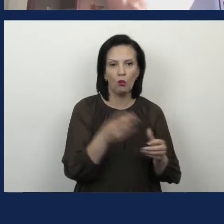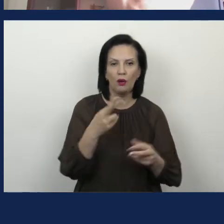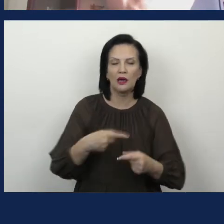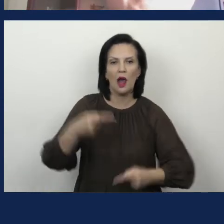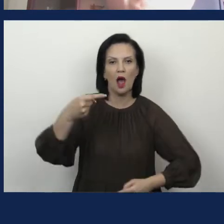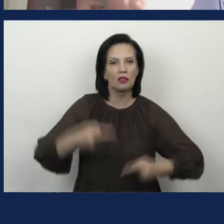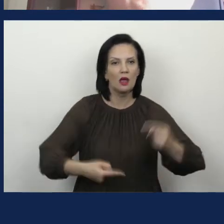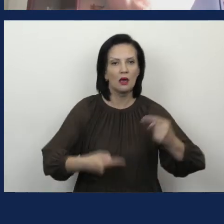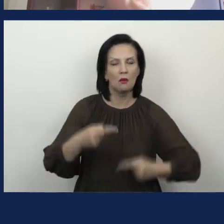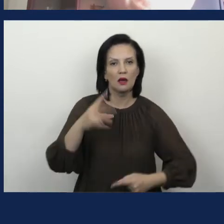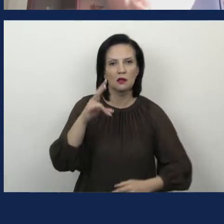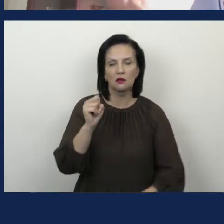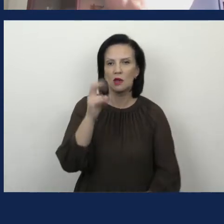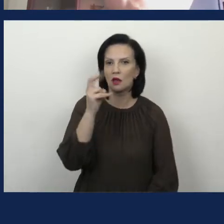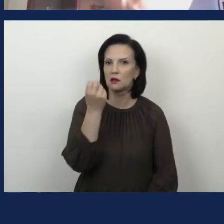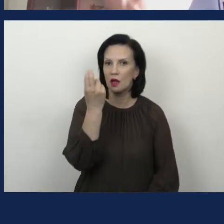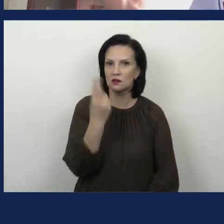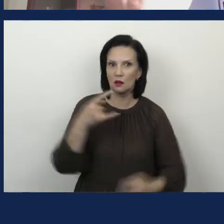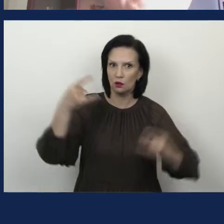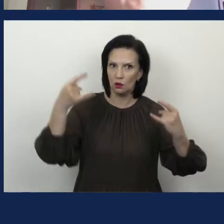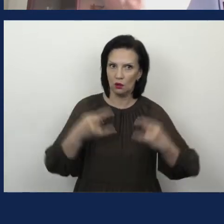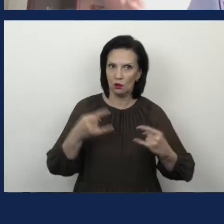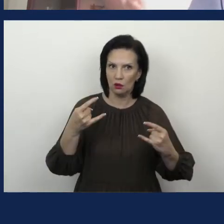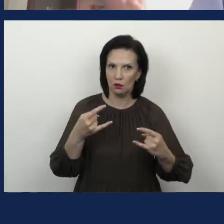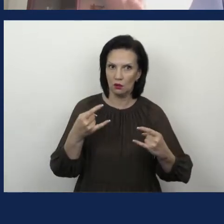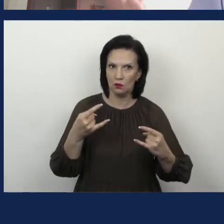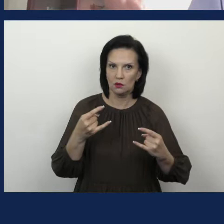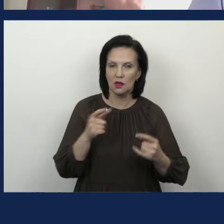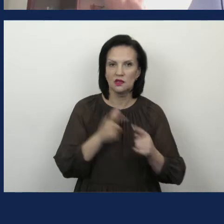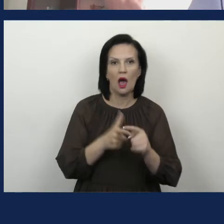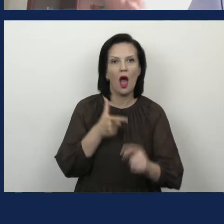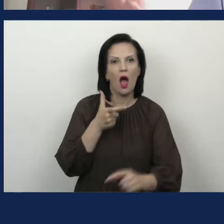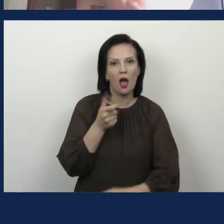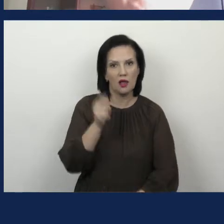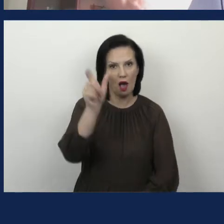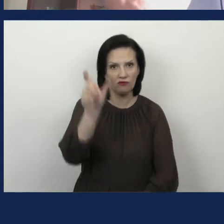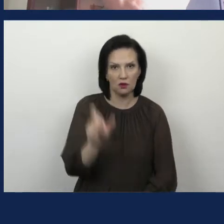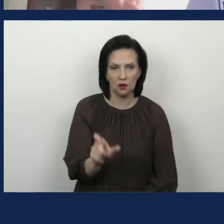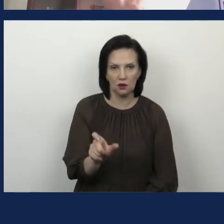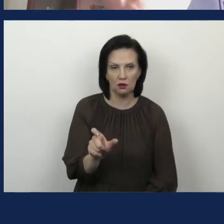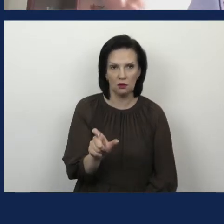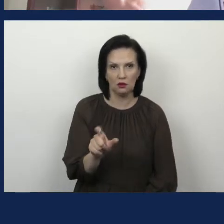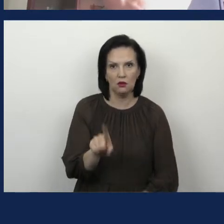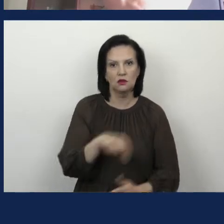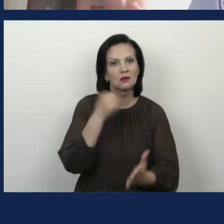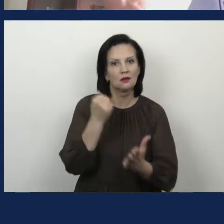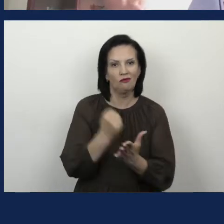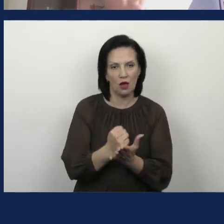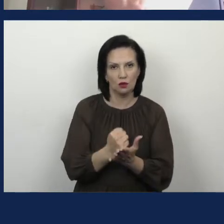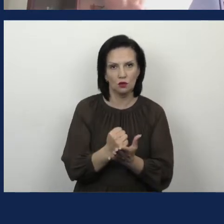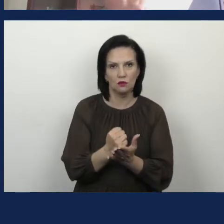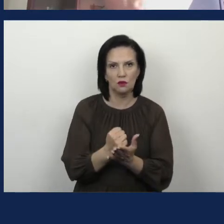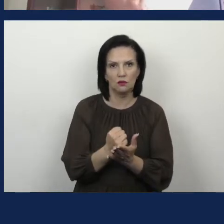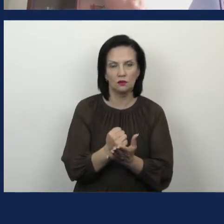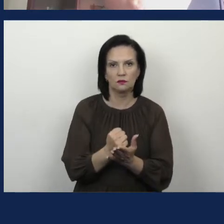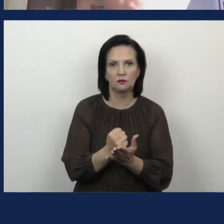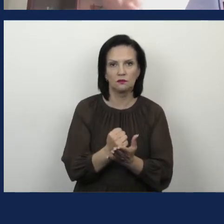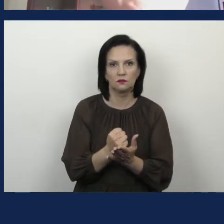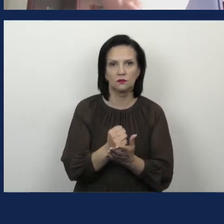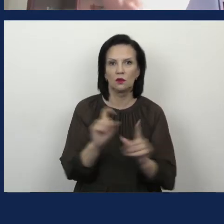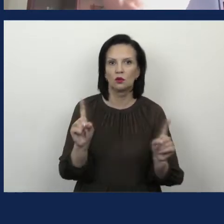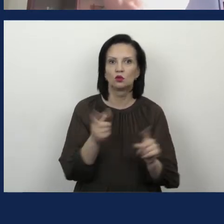was contested. The applicant maintained that more